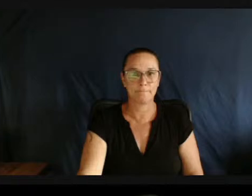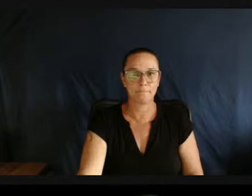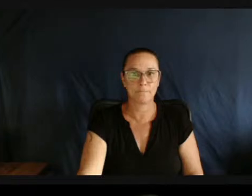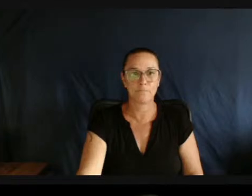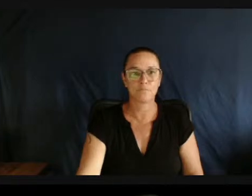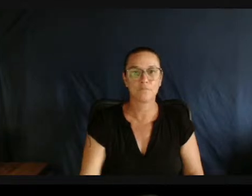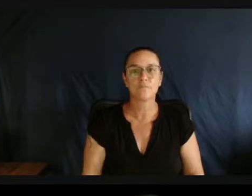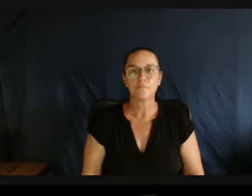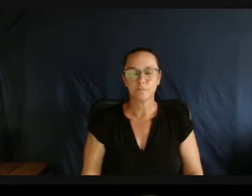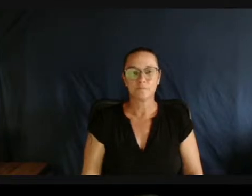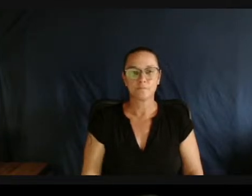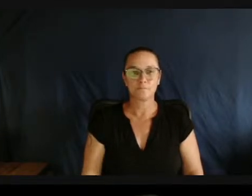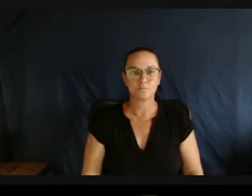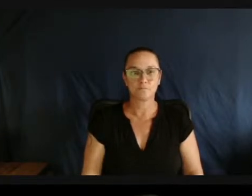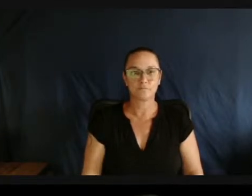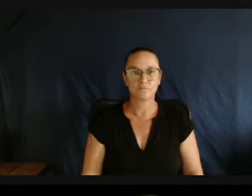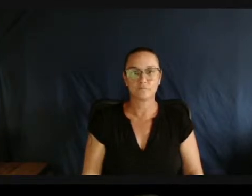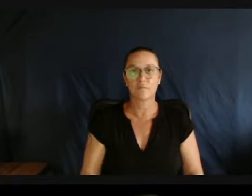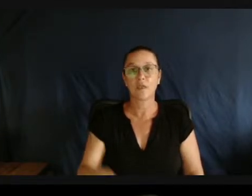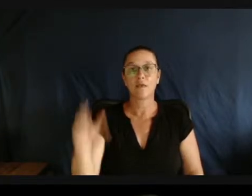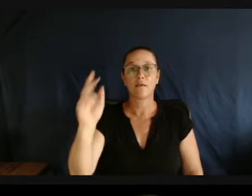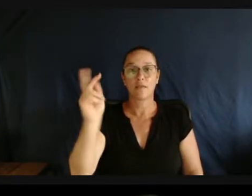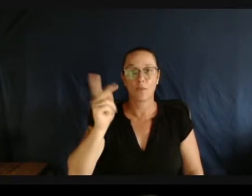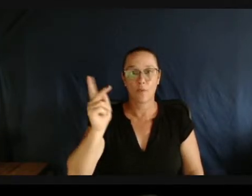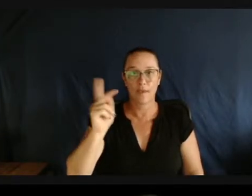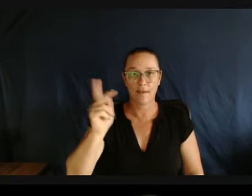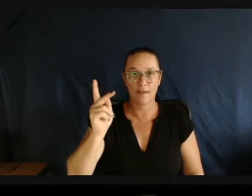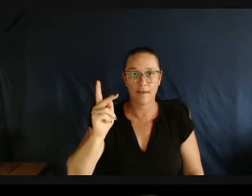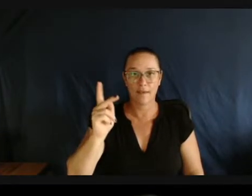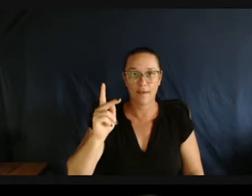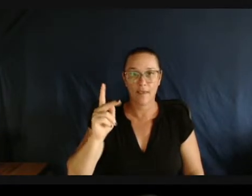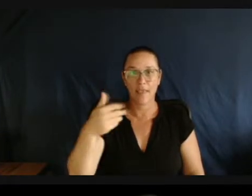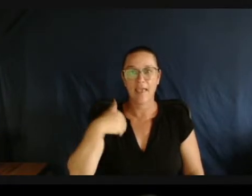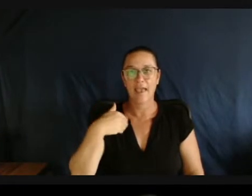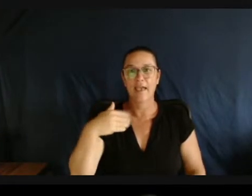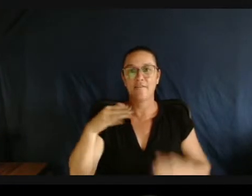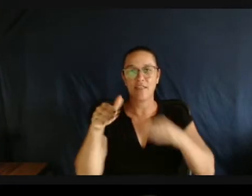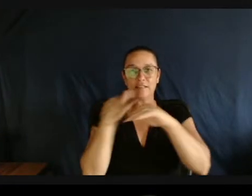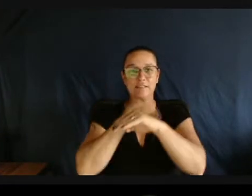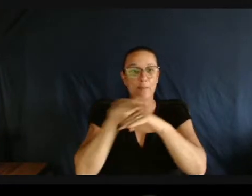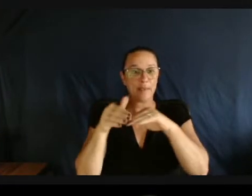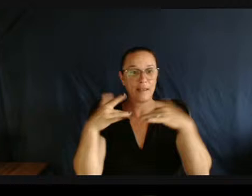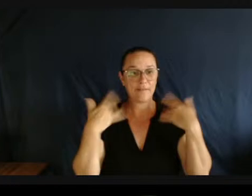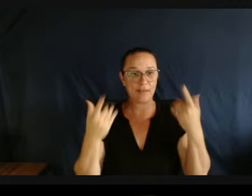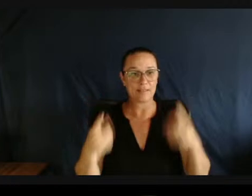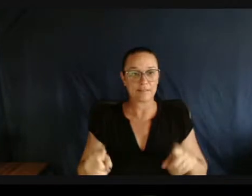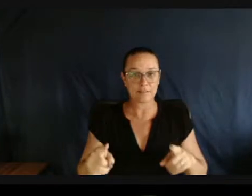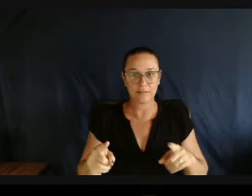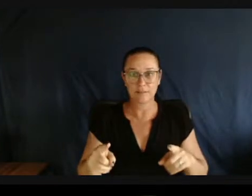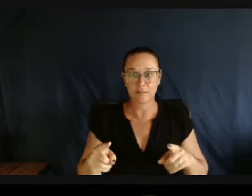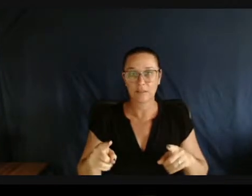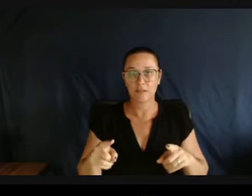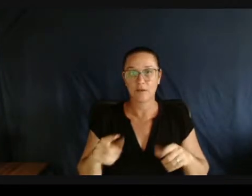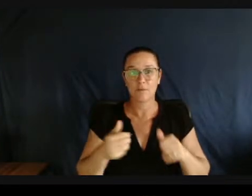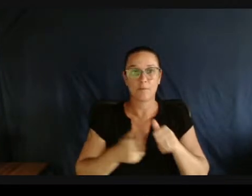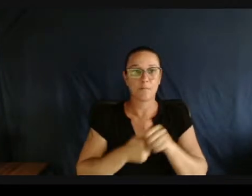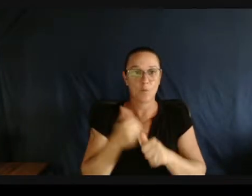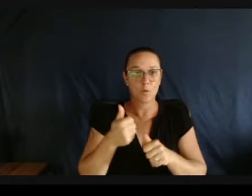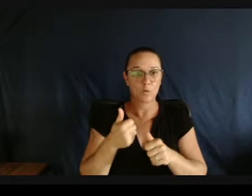from inside. Kīlauea, there's our summit events, mostly closer to